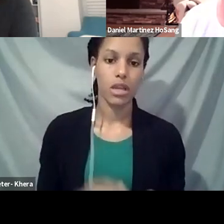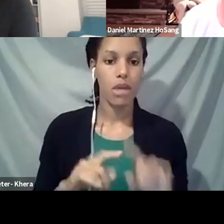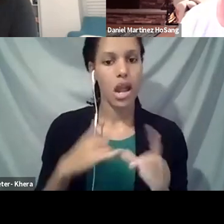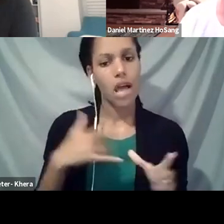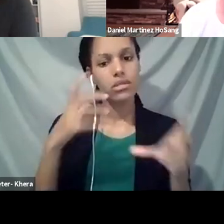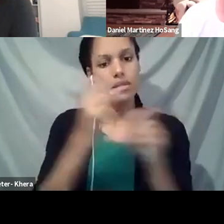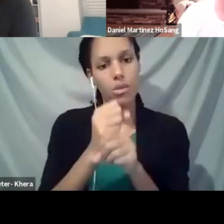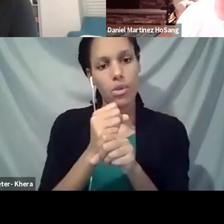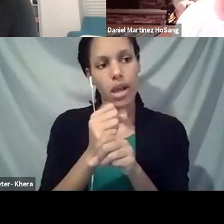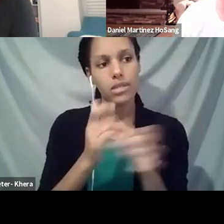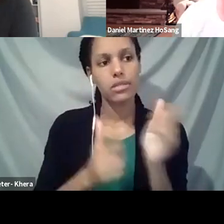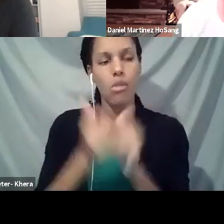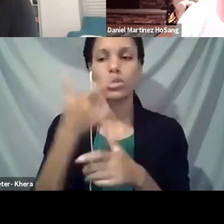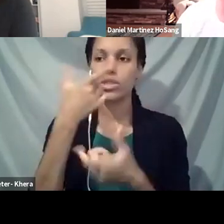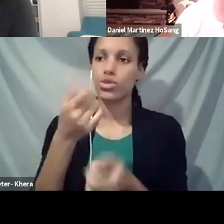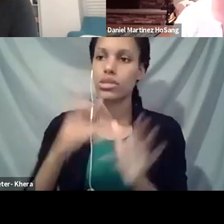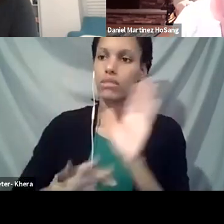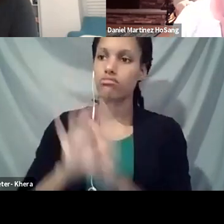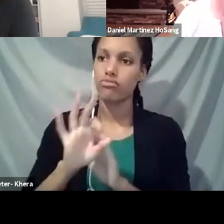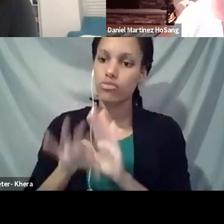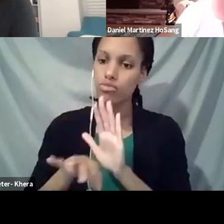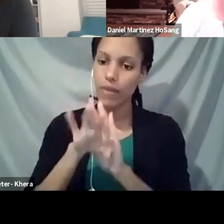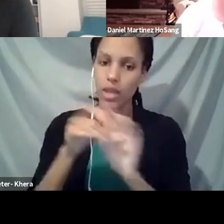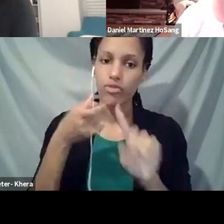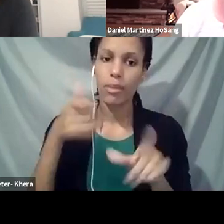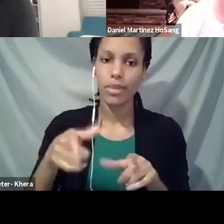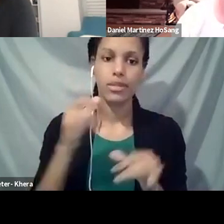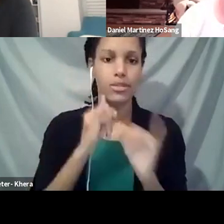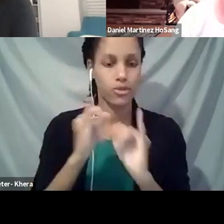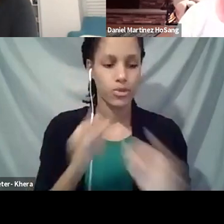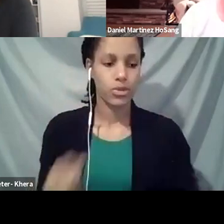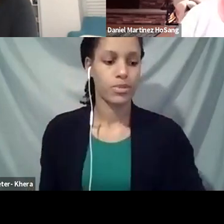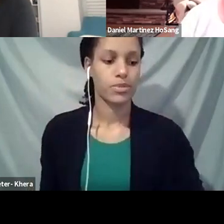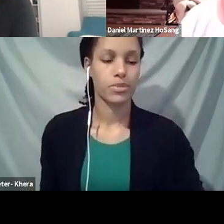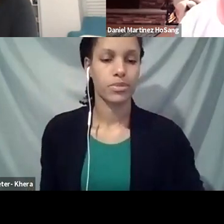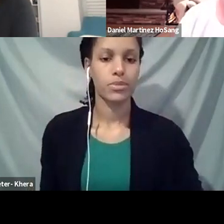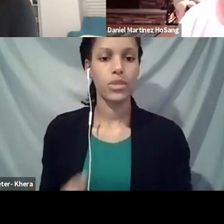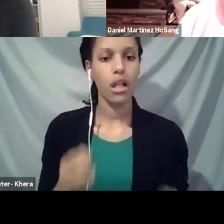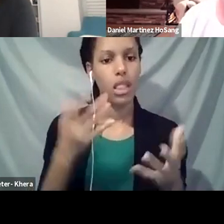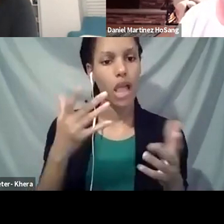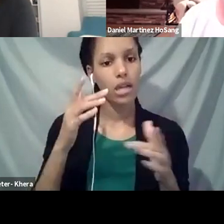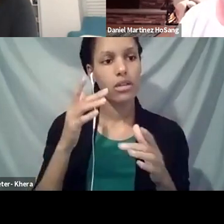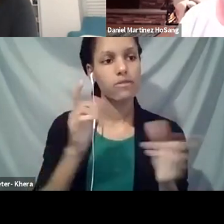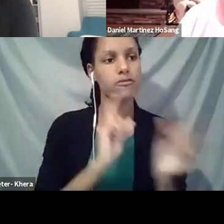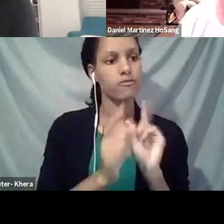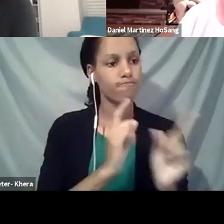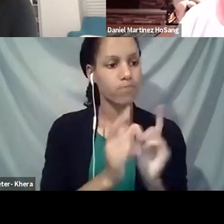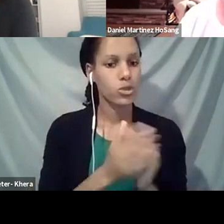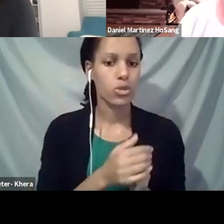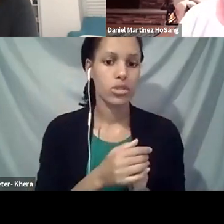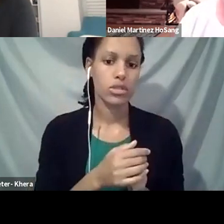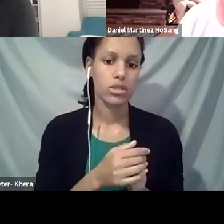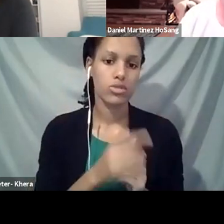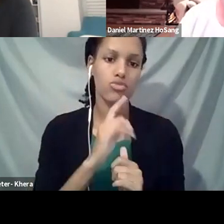interesting findings in the context of this panel and what we're talking about today, a lot of the discourse that both groups employed echoed